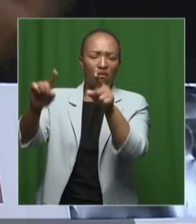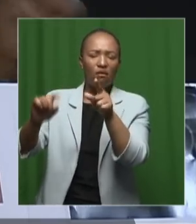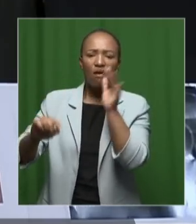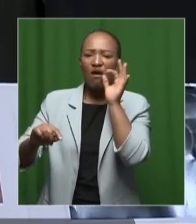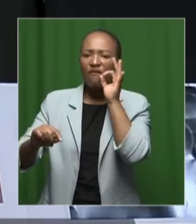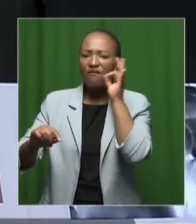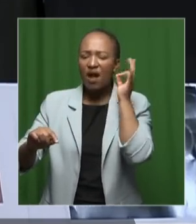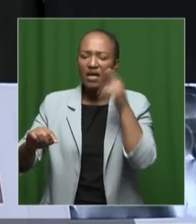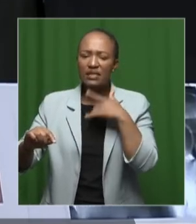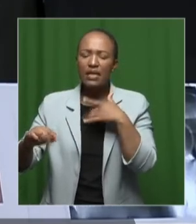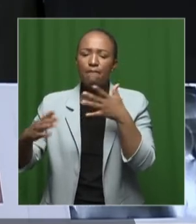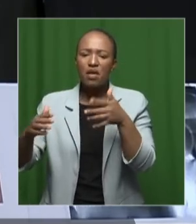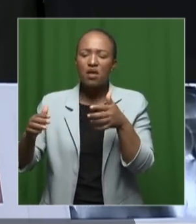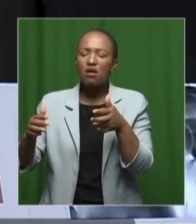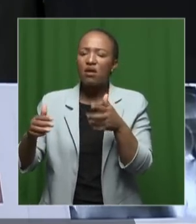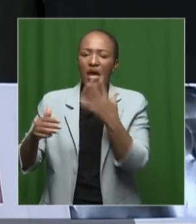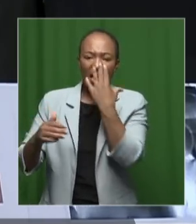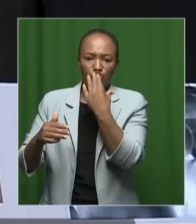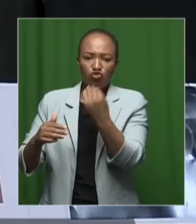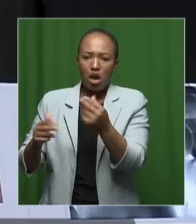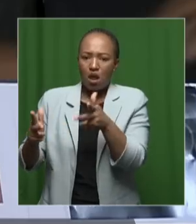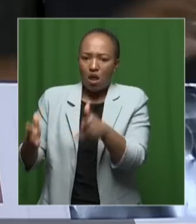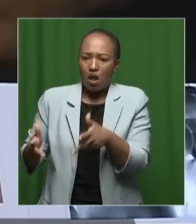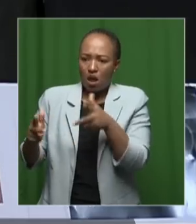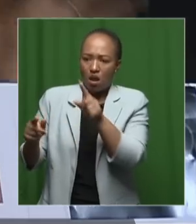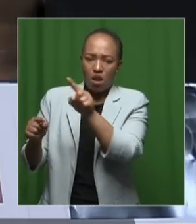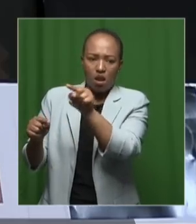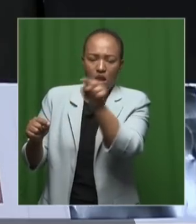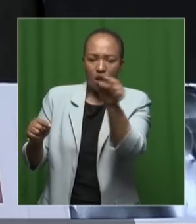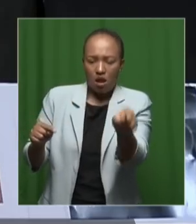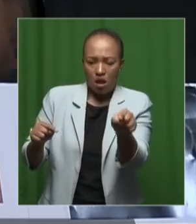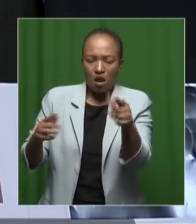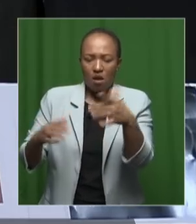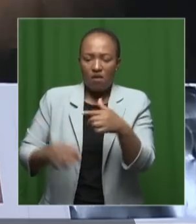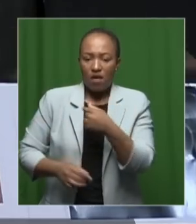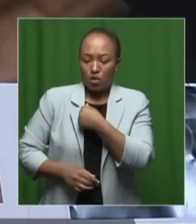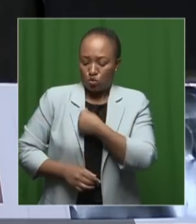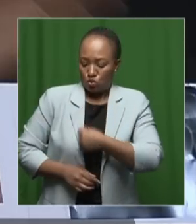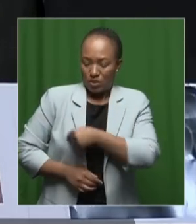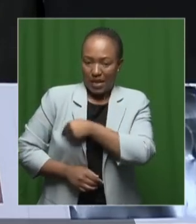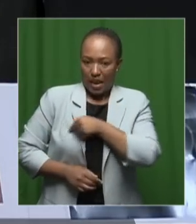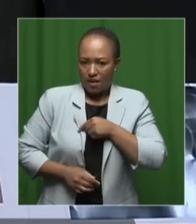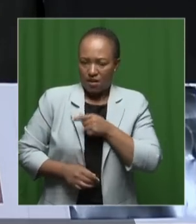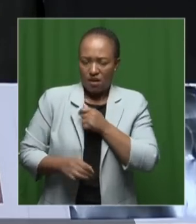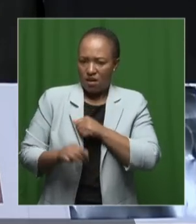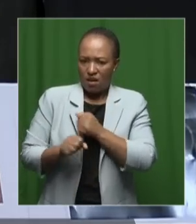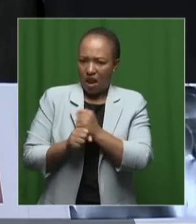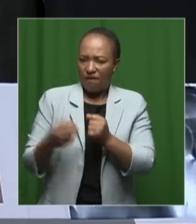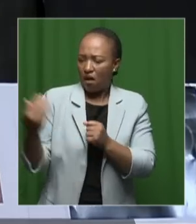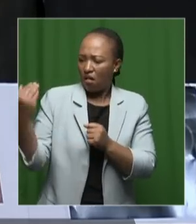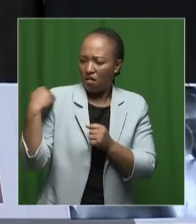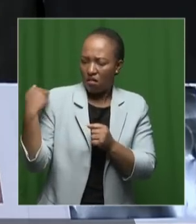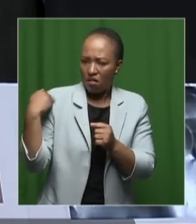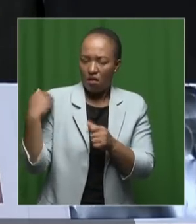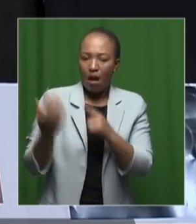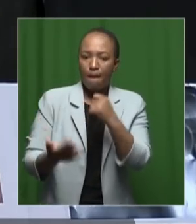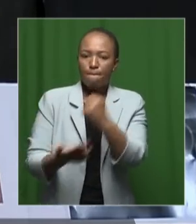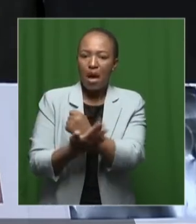train from France to Switzerland. I was not asked one thing about a passport from one country to another.